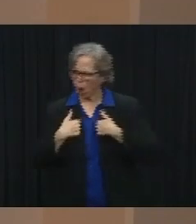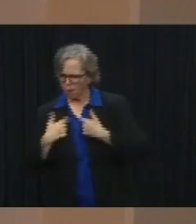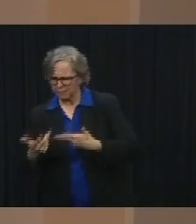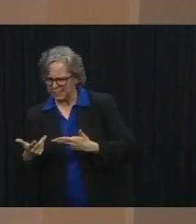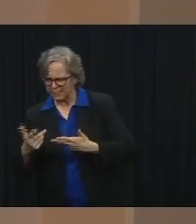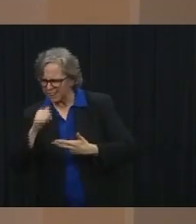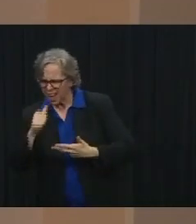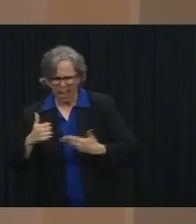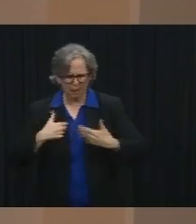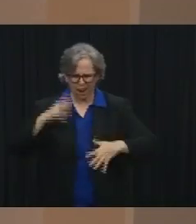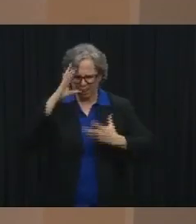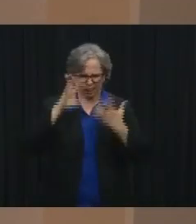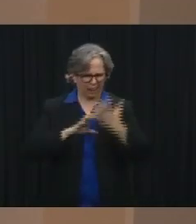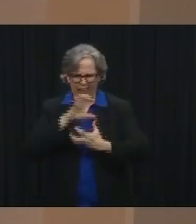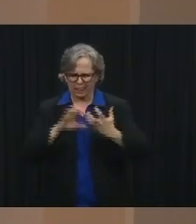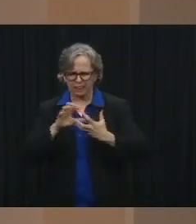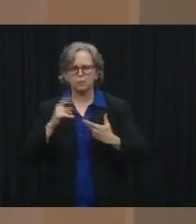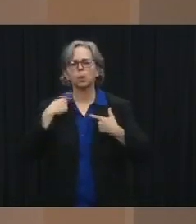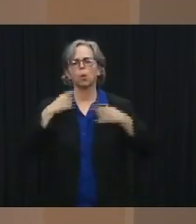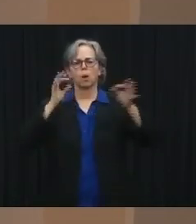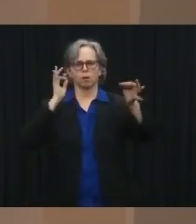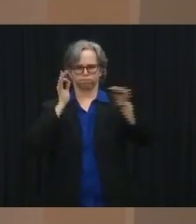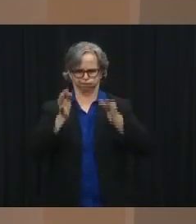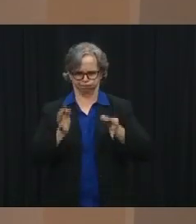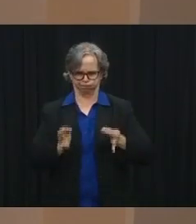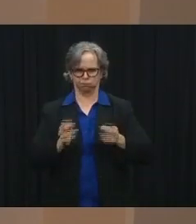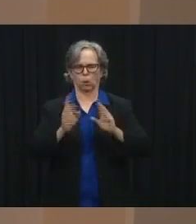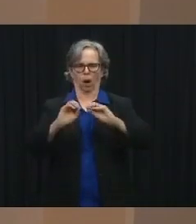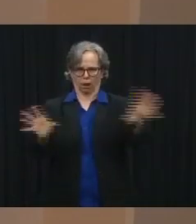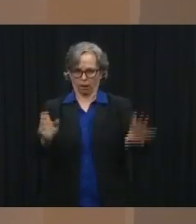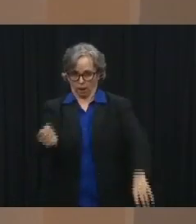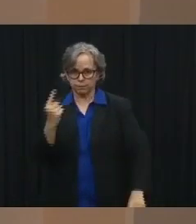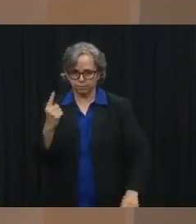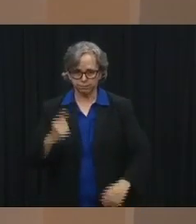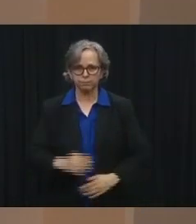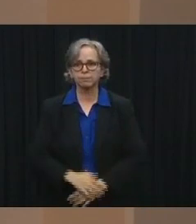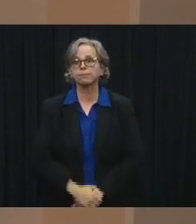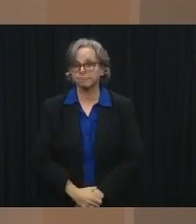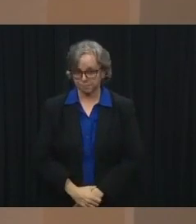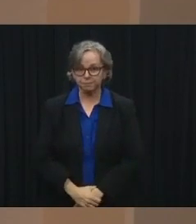the conclusions that you need to come to. First of all, at